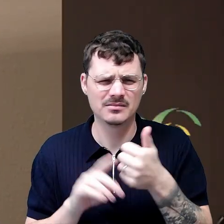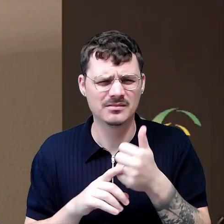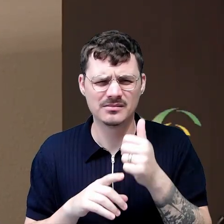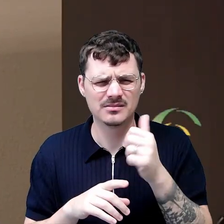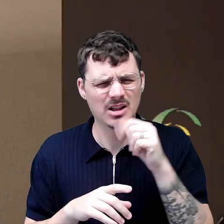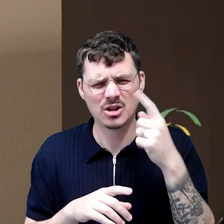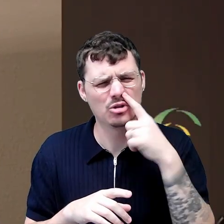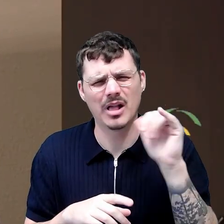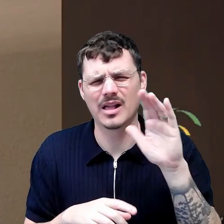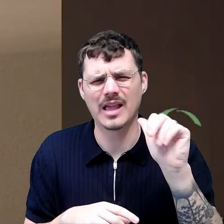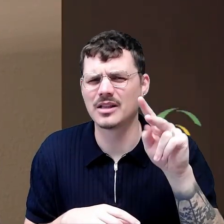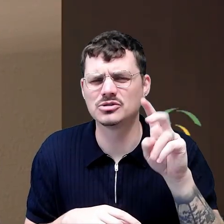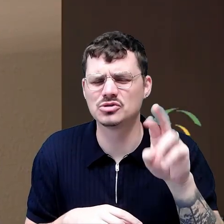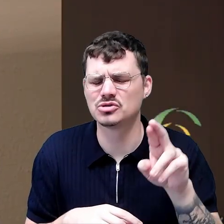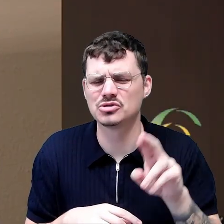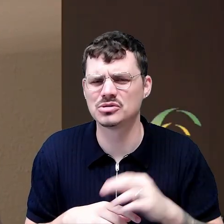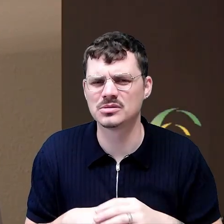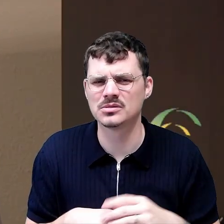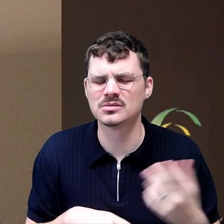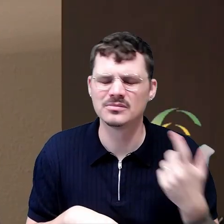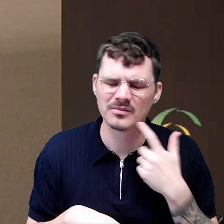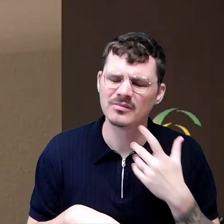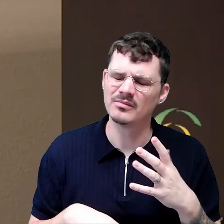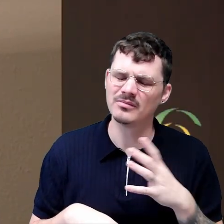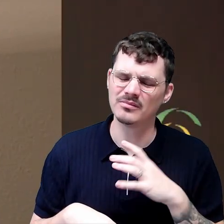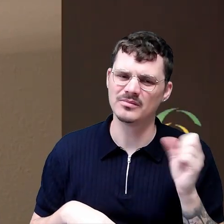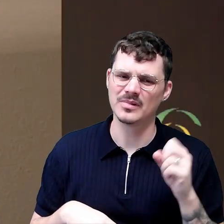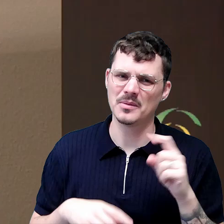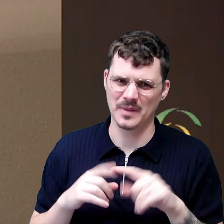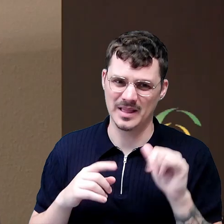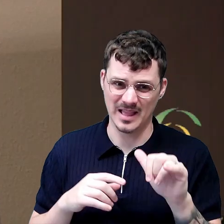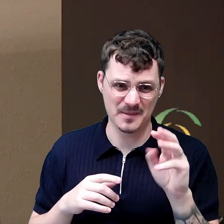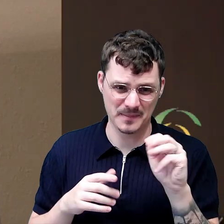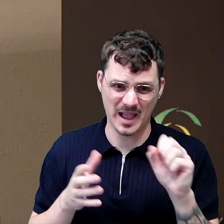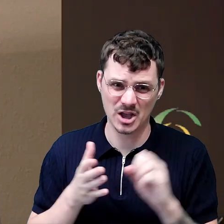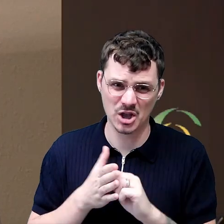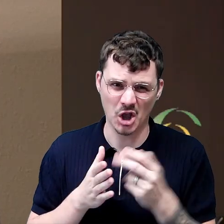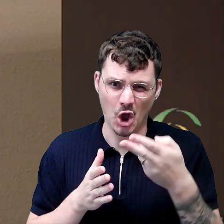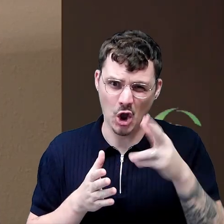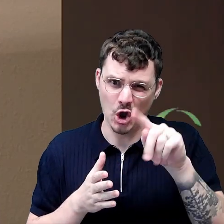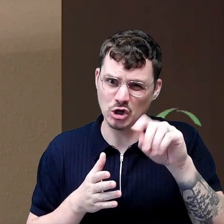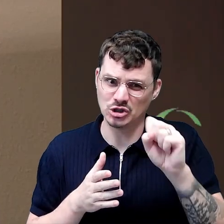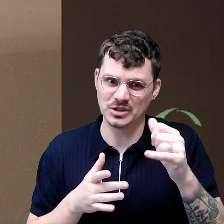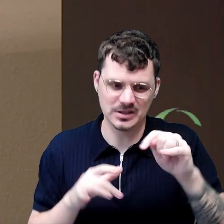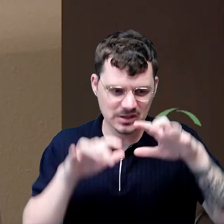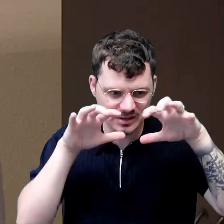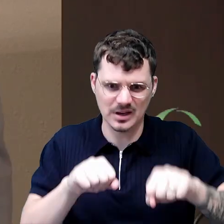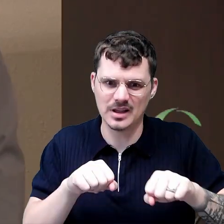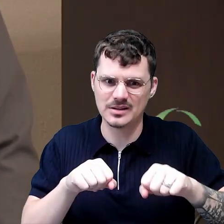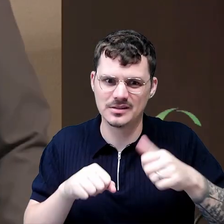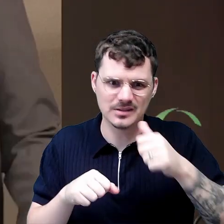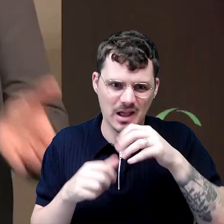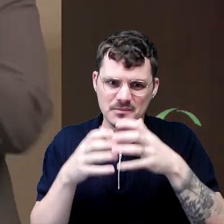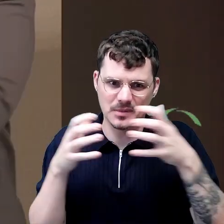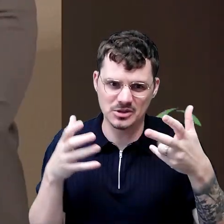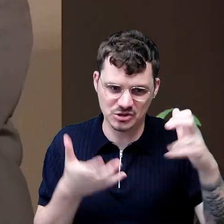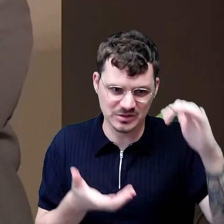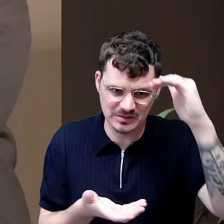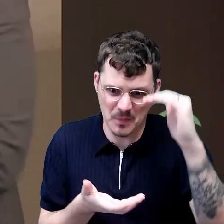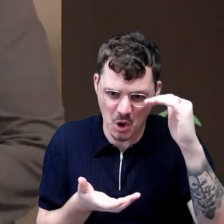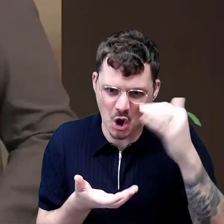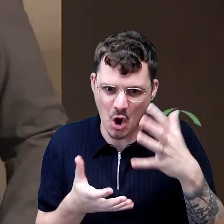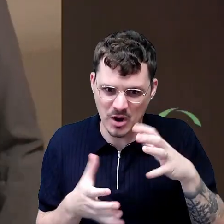or anything. Well, yeah, but that stuff hurts. It takes up space. There's not much real estate there. She's